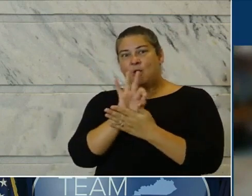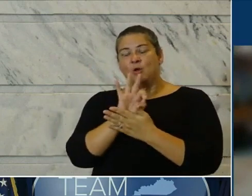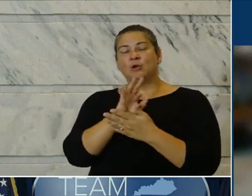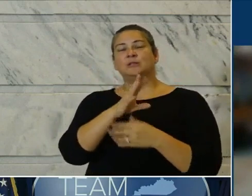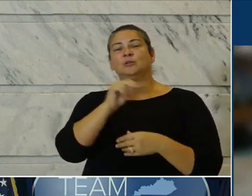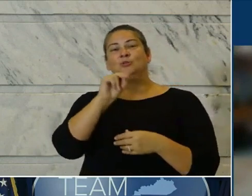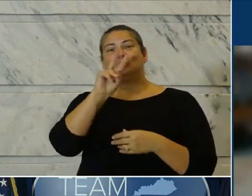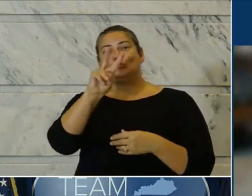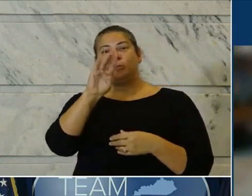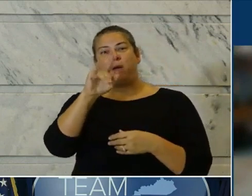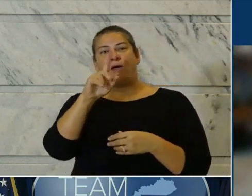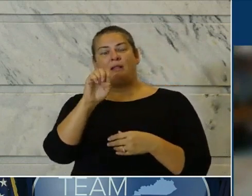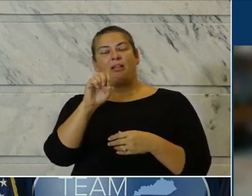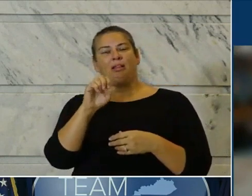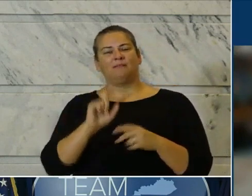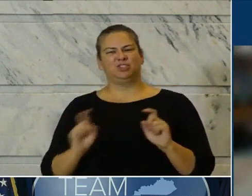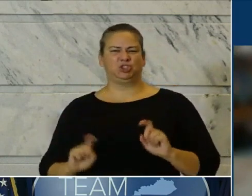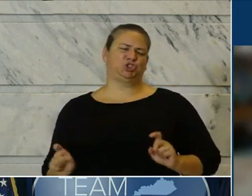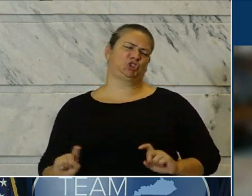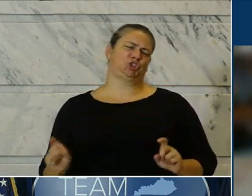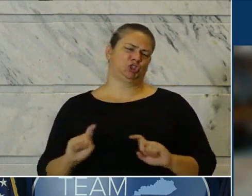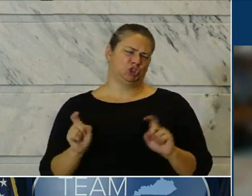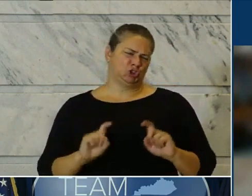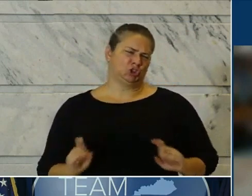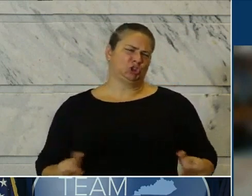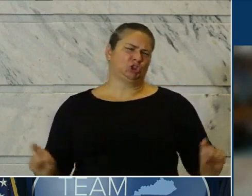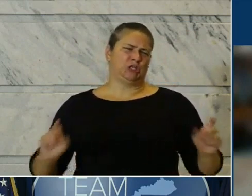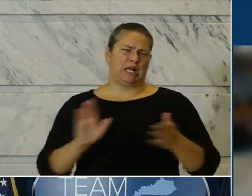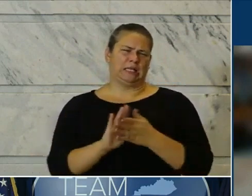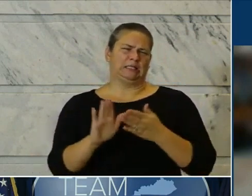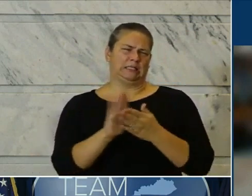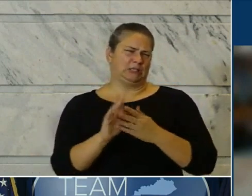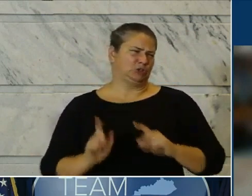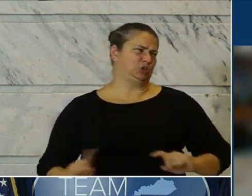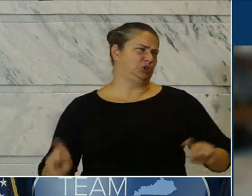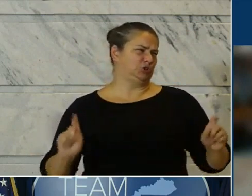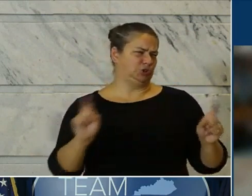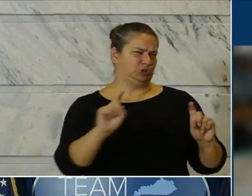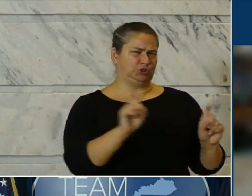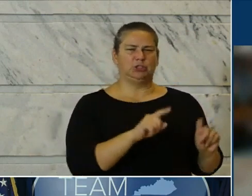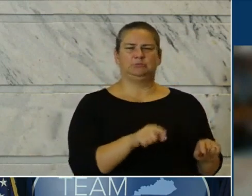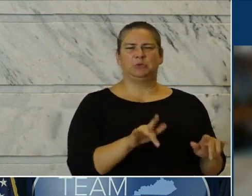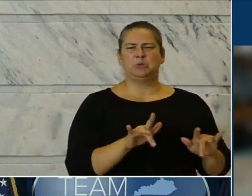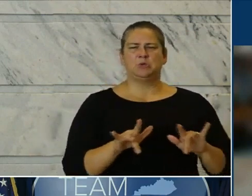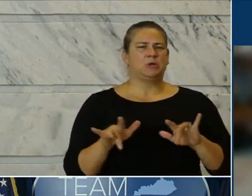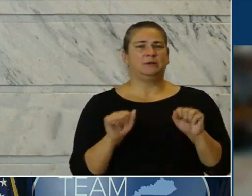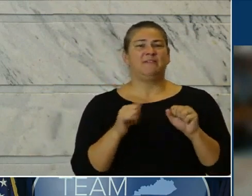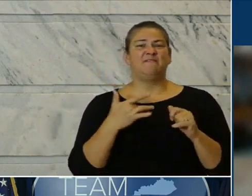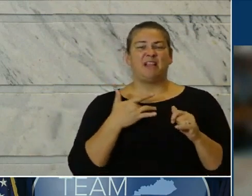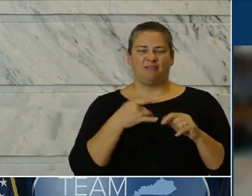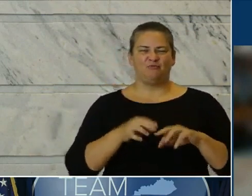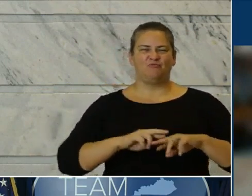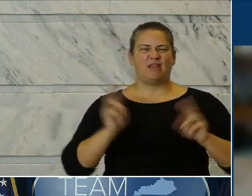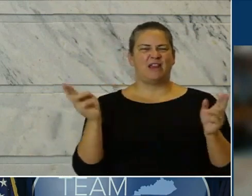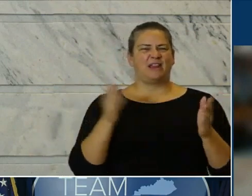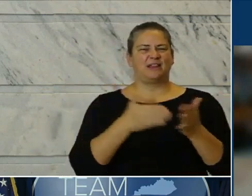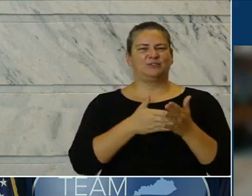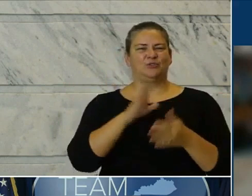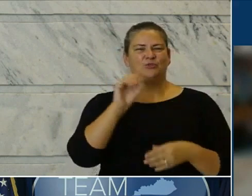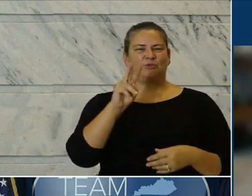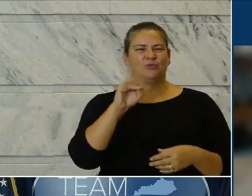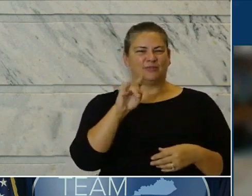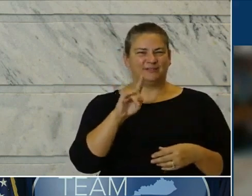disinfectant later, she thinks her classroom is COVID ready. We wish her the best. We thank her for being patient and knowing